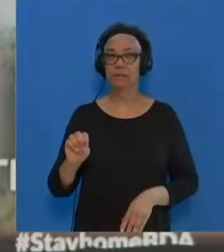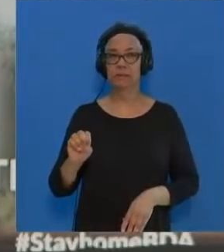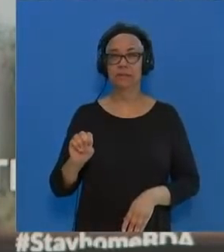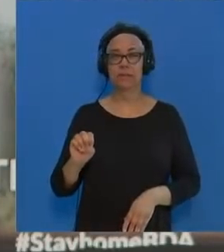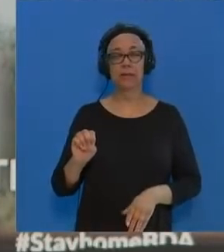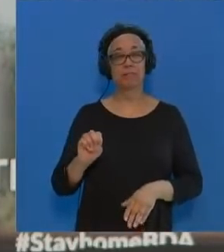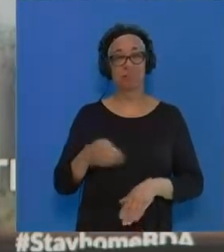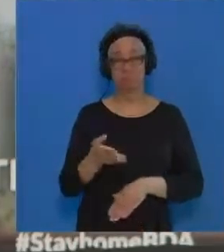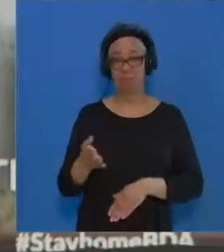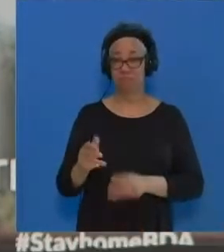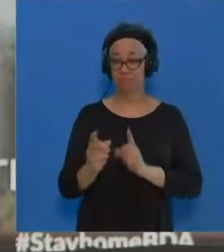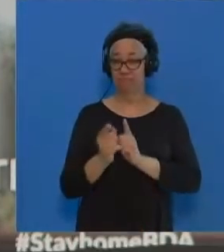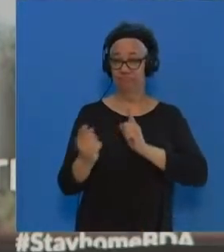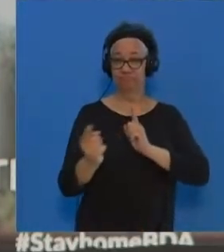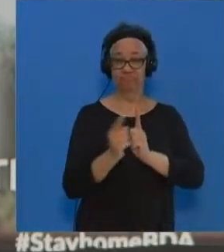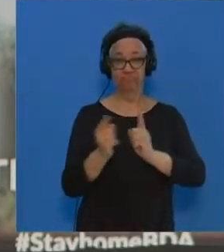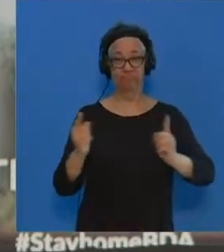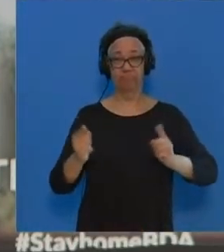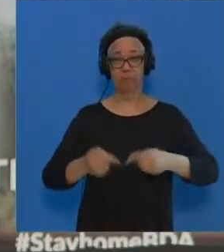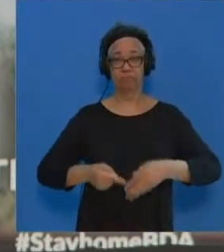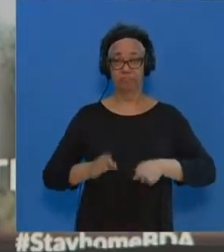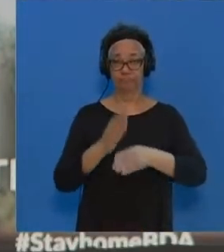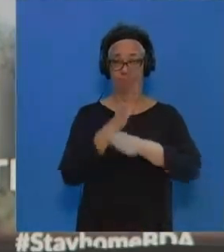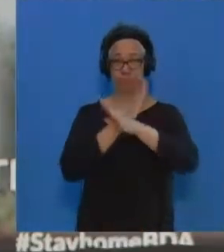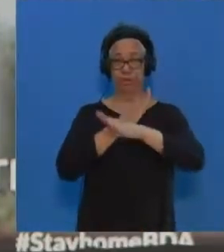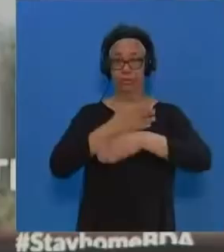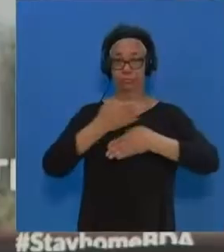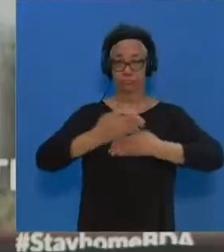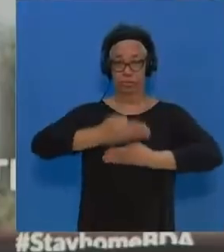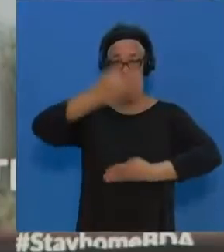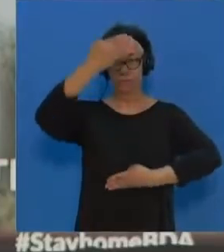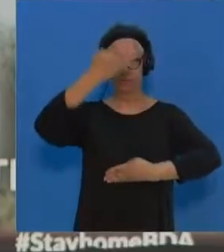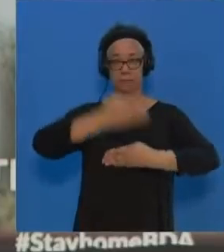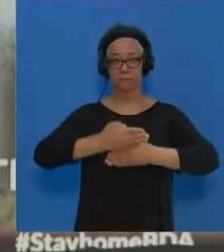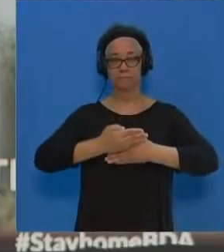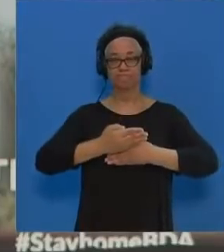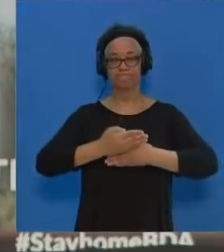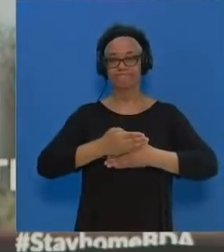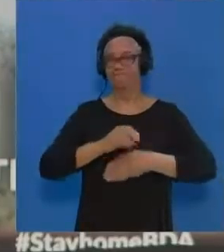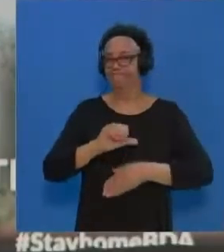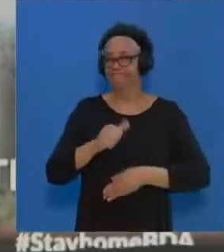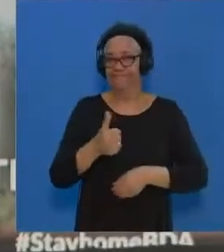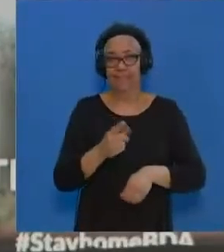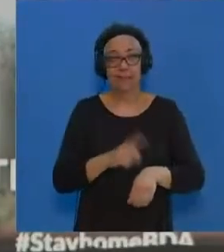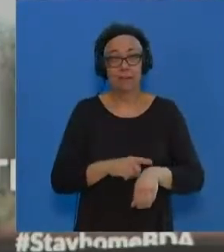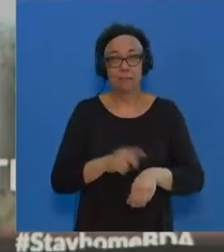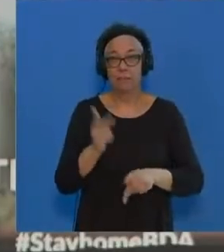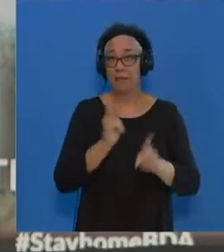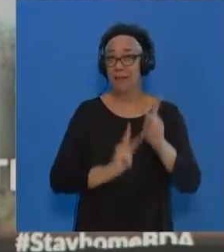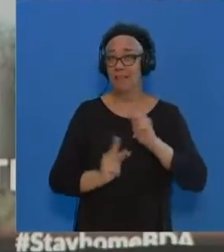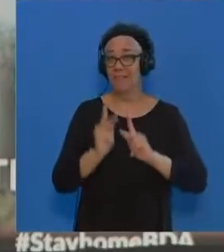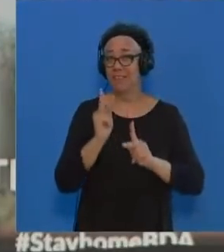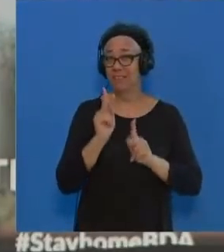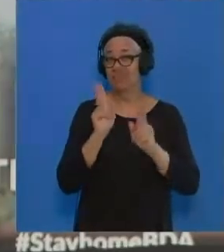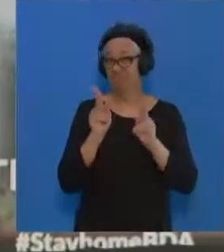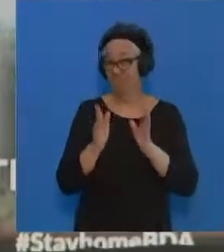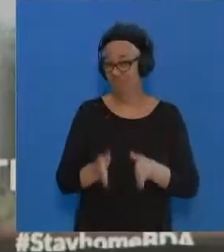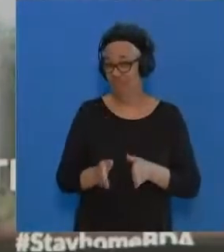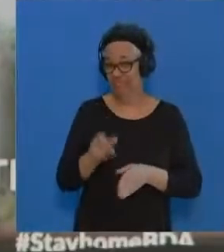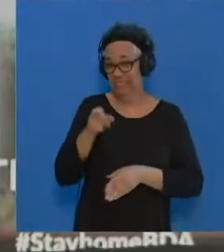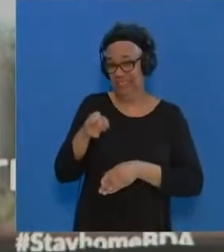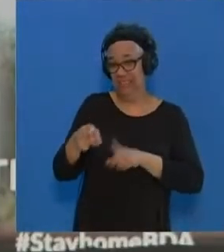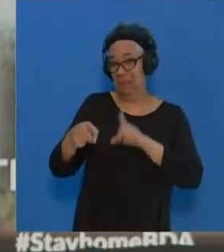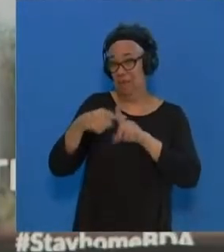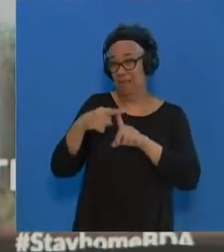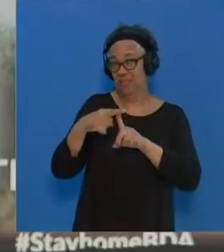including physical barriers. Of course, at any point in time, any visitor tests positive, they will be